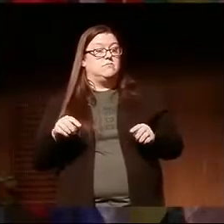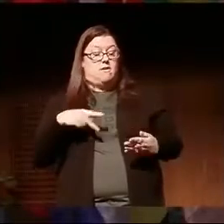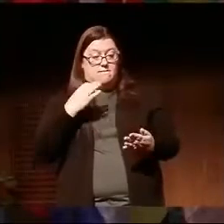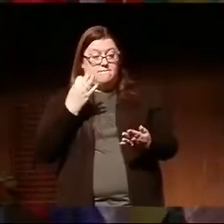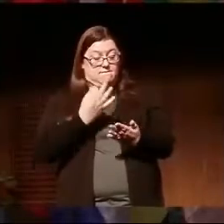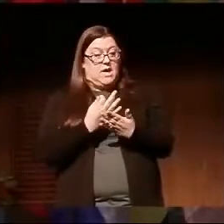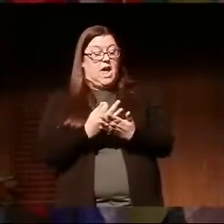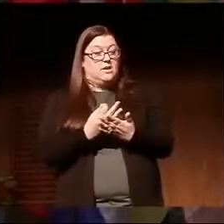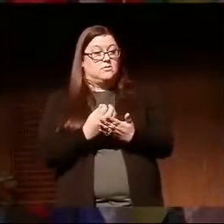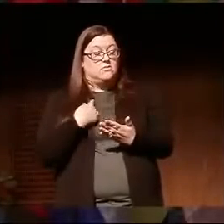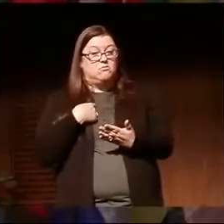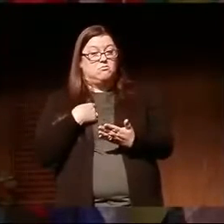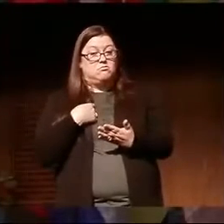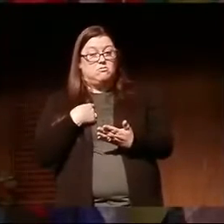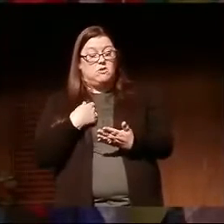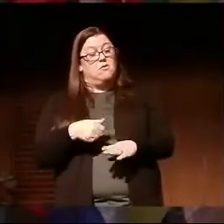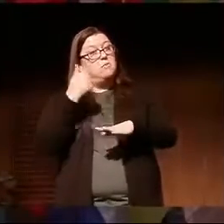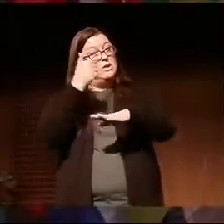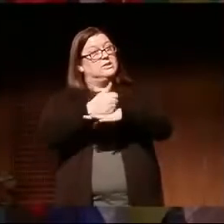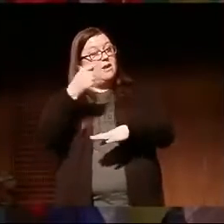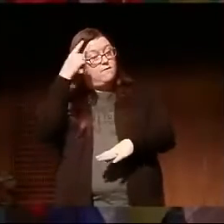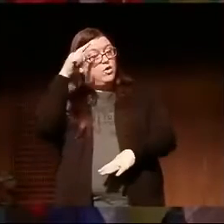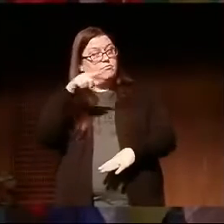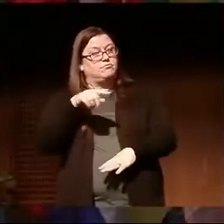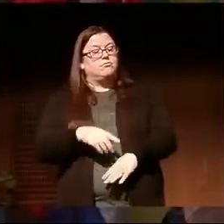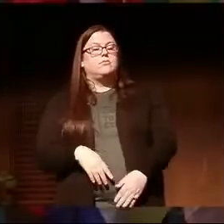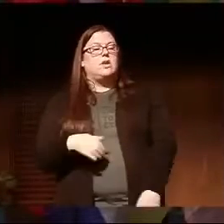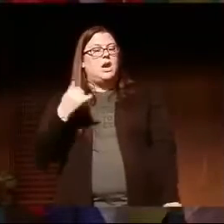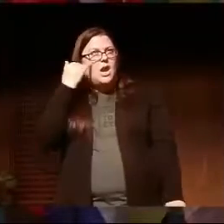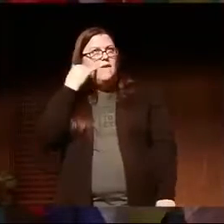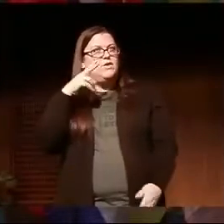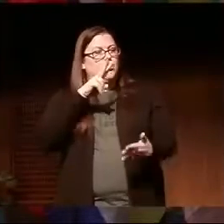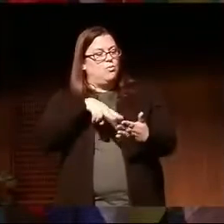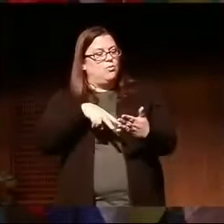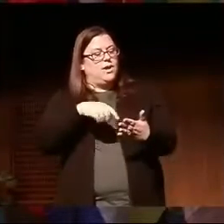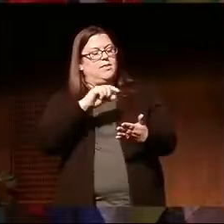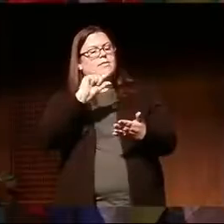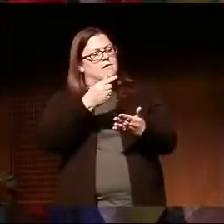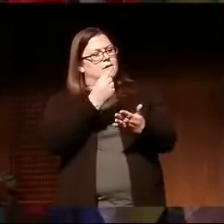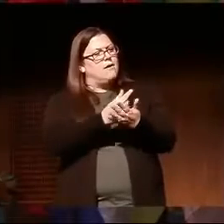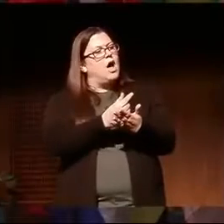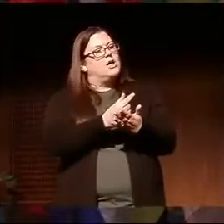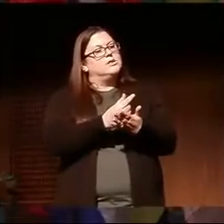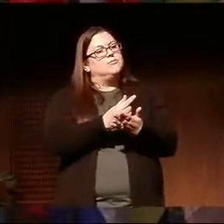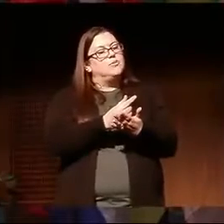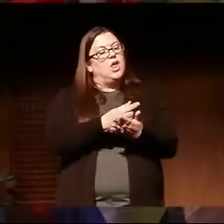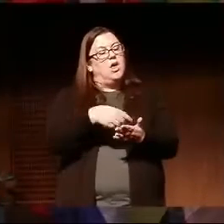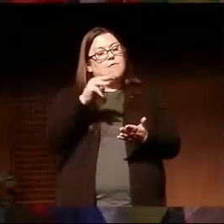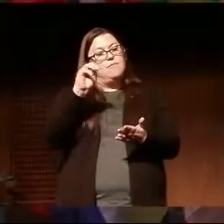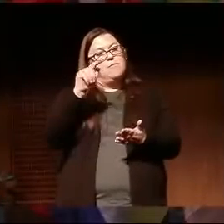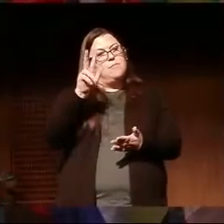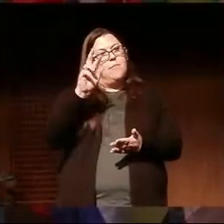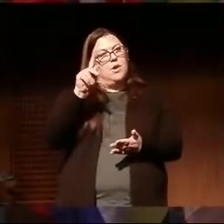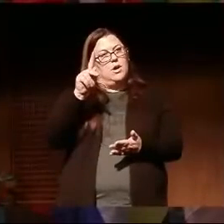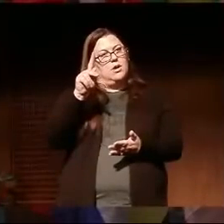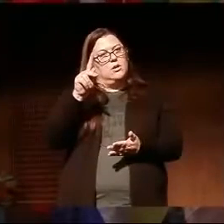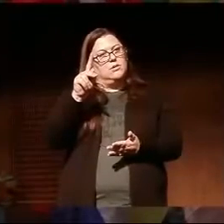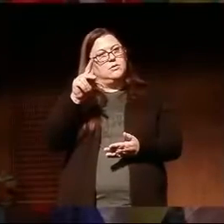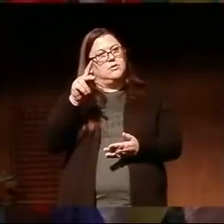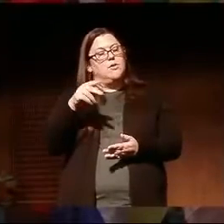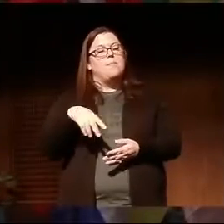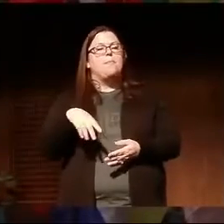for it. If you read through the Gospel of Mark, Mark seeds the narrative of his